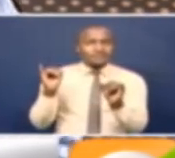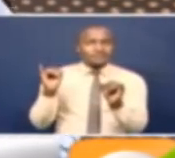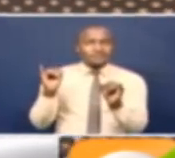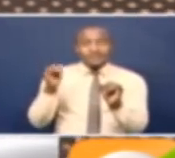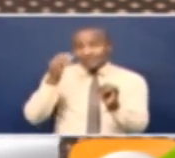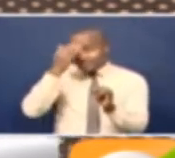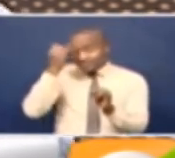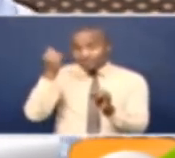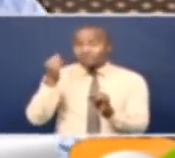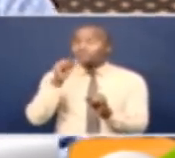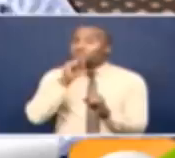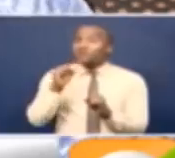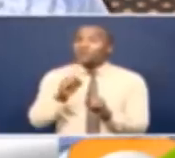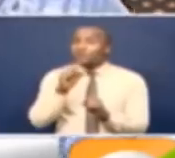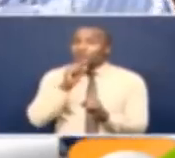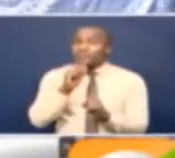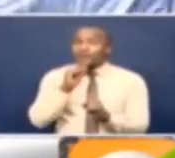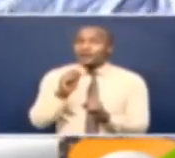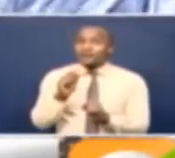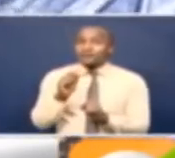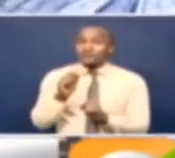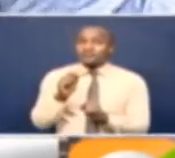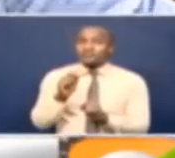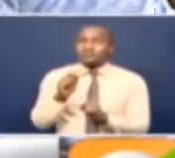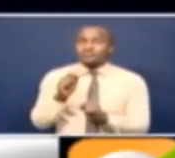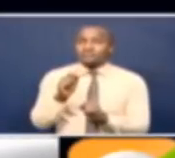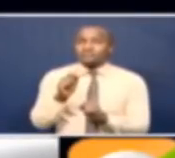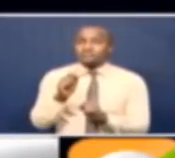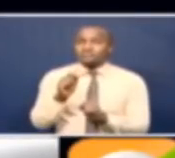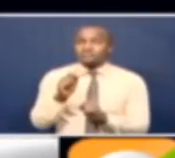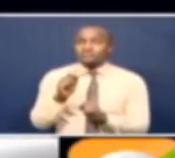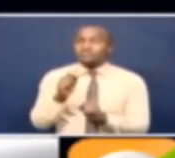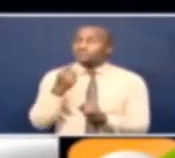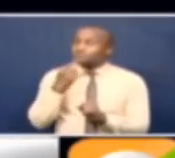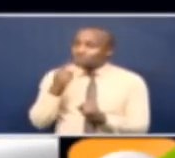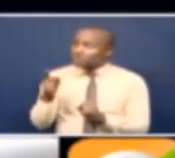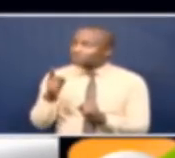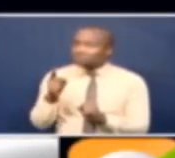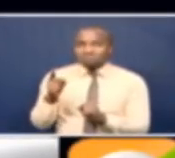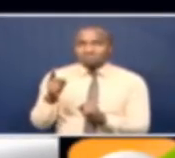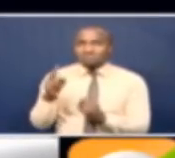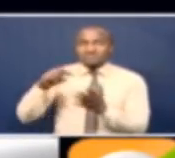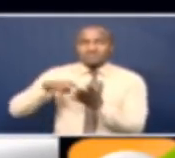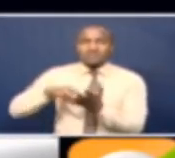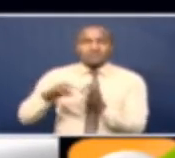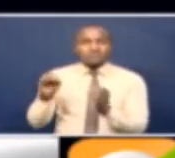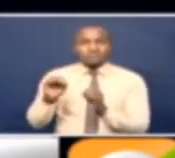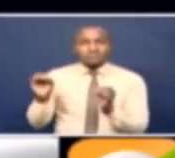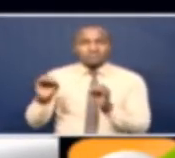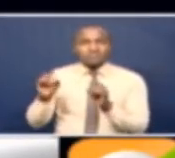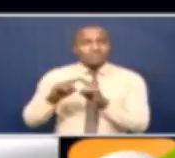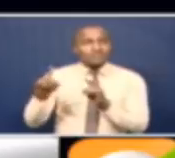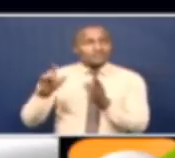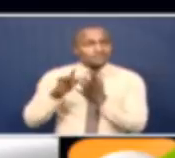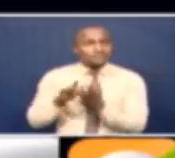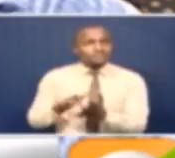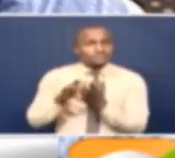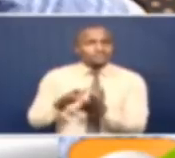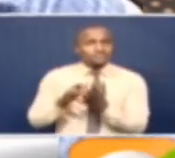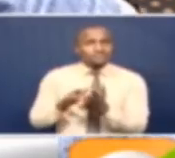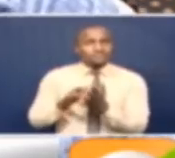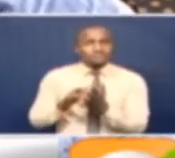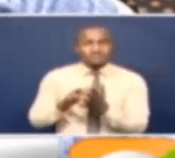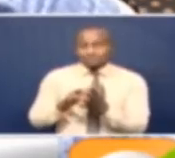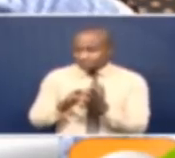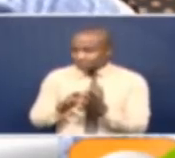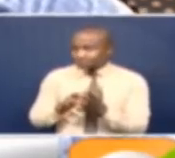old man, remember the old man, he had told him not to stand yet, but he insisted. Gentlemen, let's